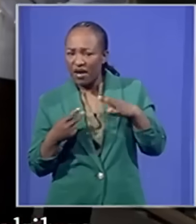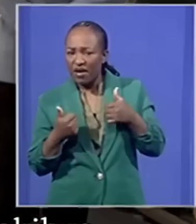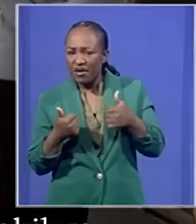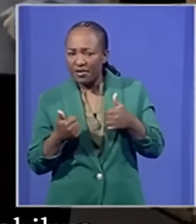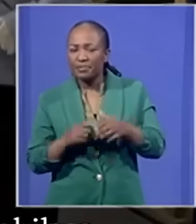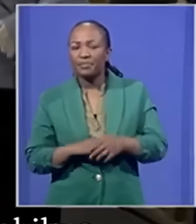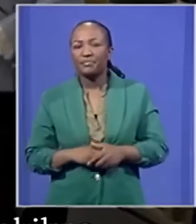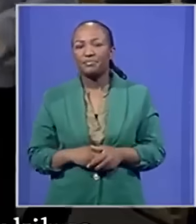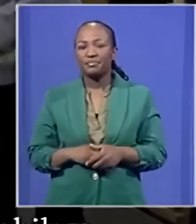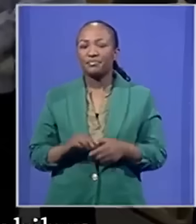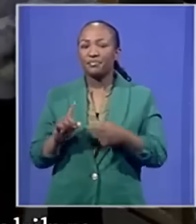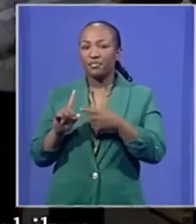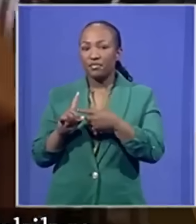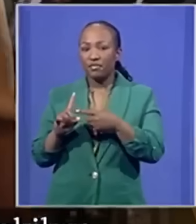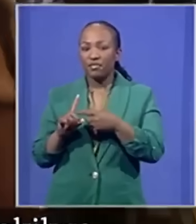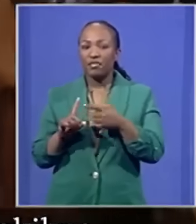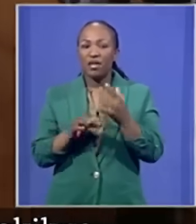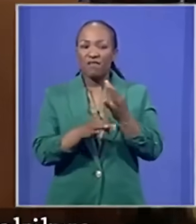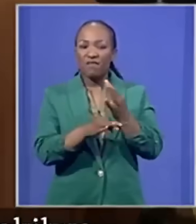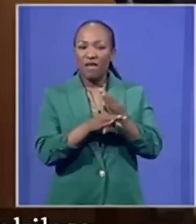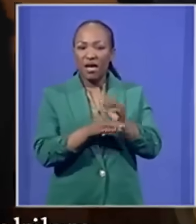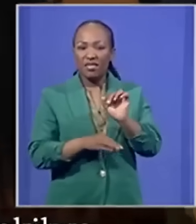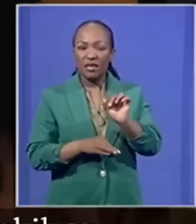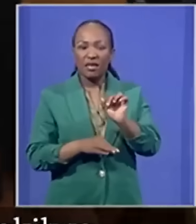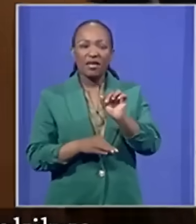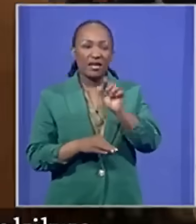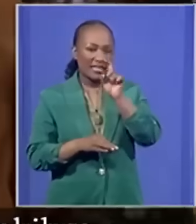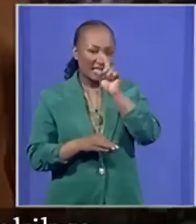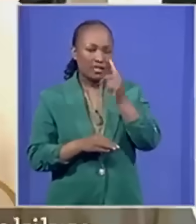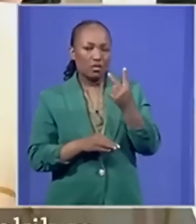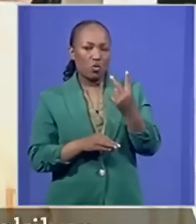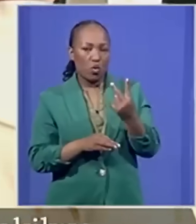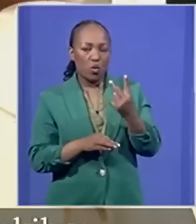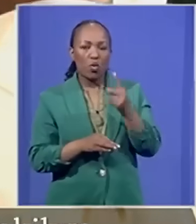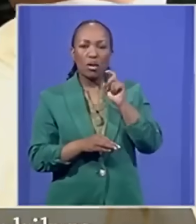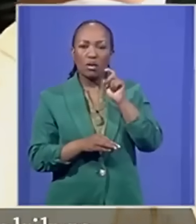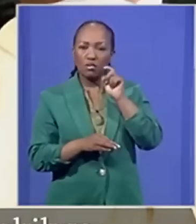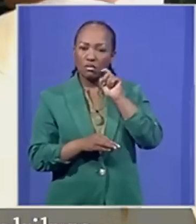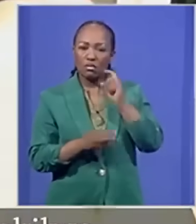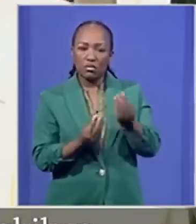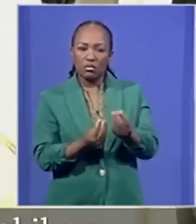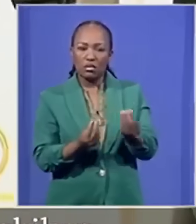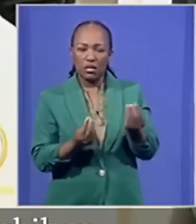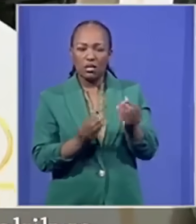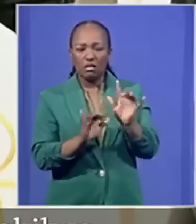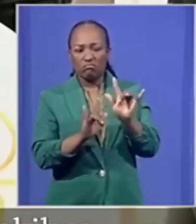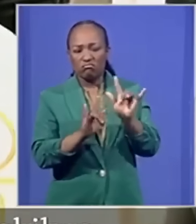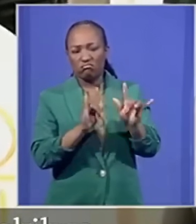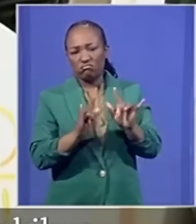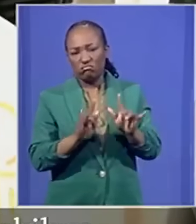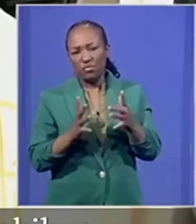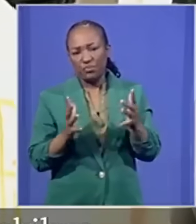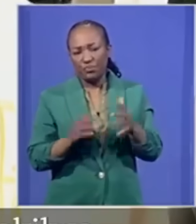o tlogela rragwe le bokgaitsedi ba le babedi le ditlogolo tsa gagwe ba a neng a barata thata.